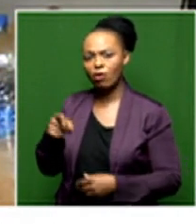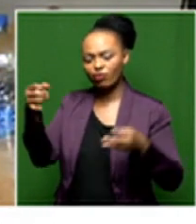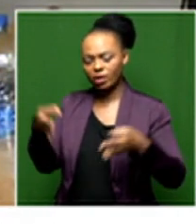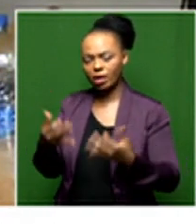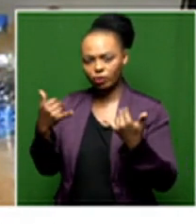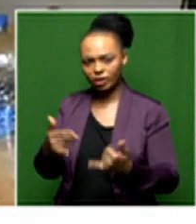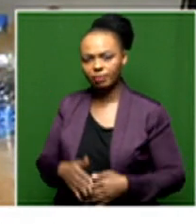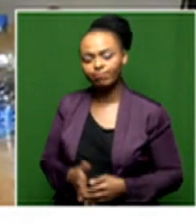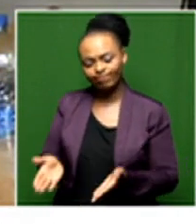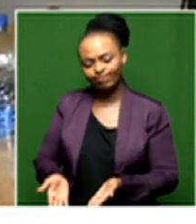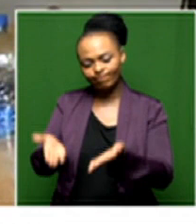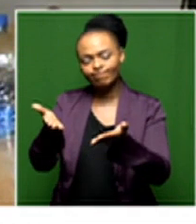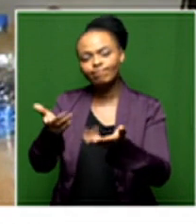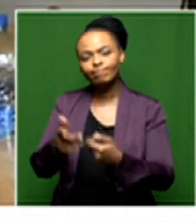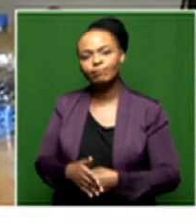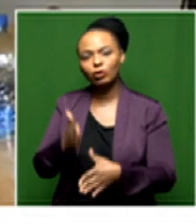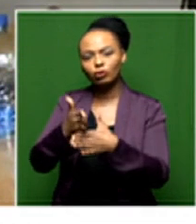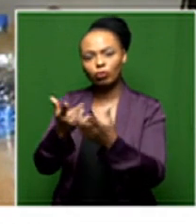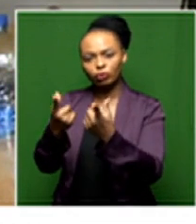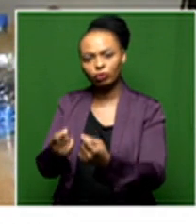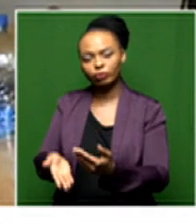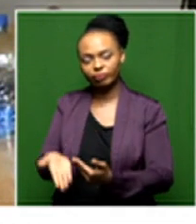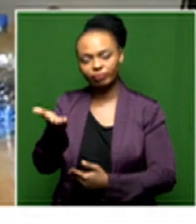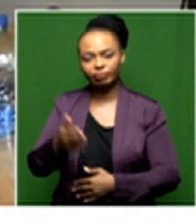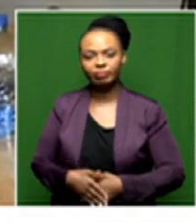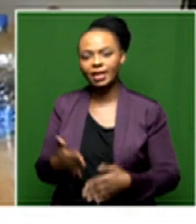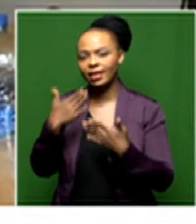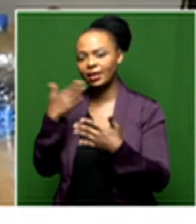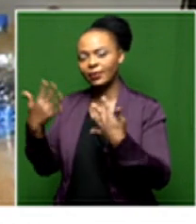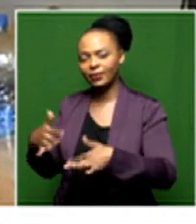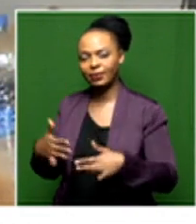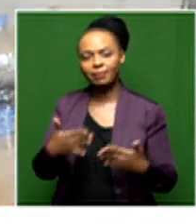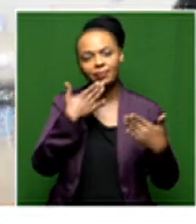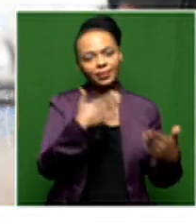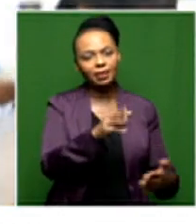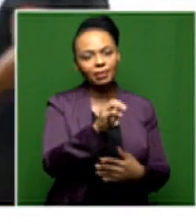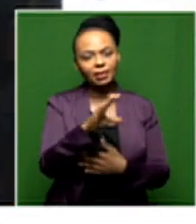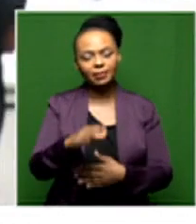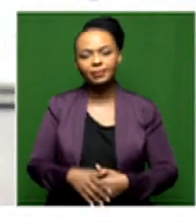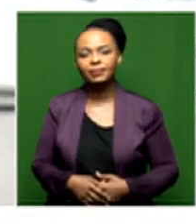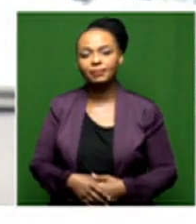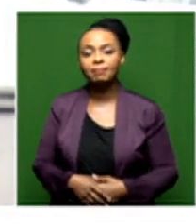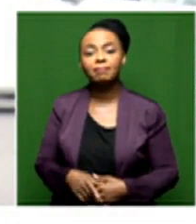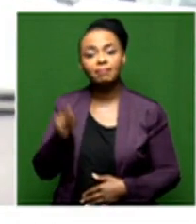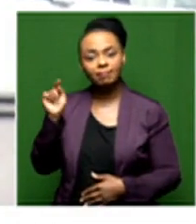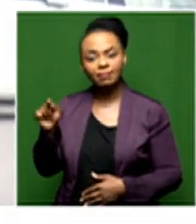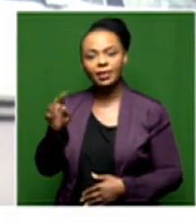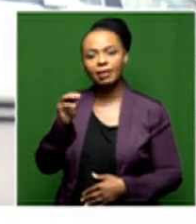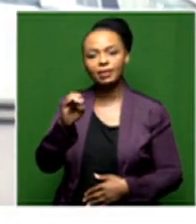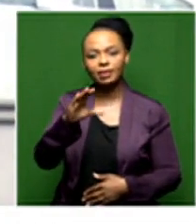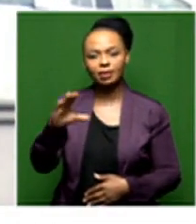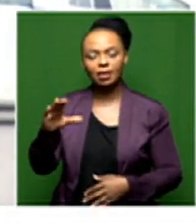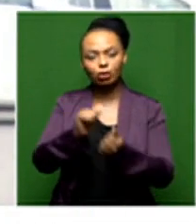me relieve you there so that you can go and do your duties. Thank you so much. Thanks, MEC. Well, Simpiwe, that was the MEC